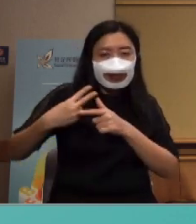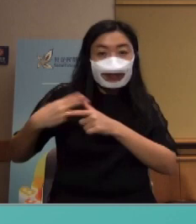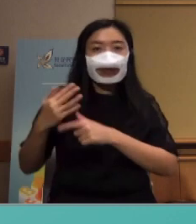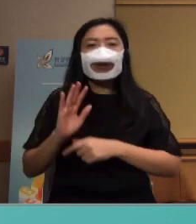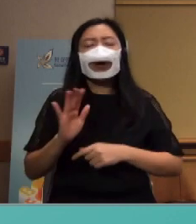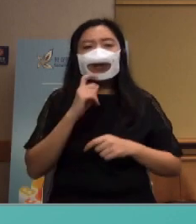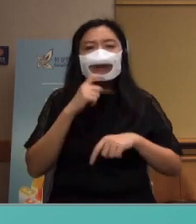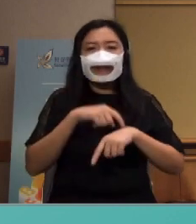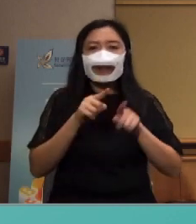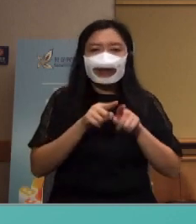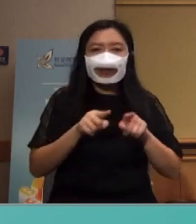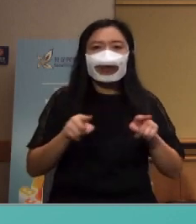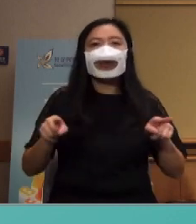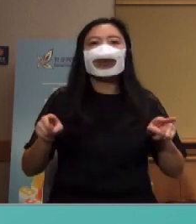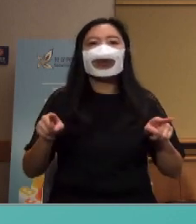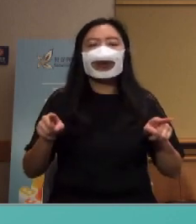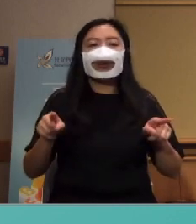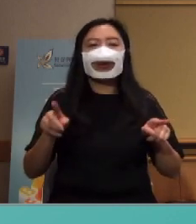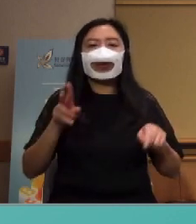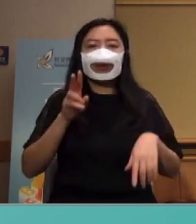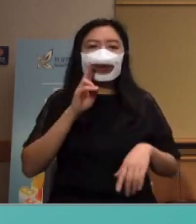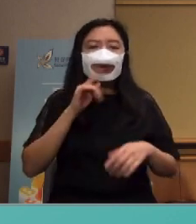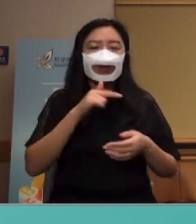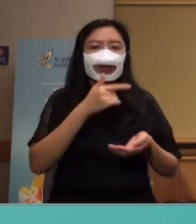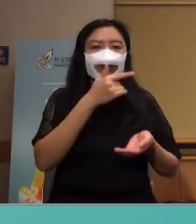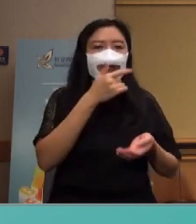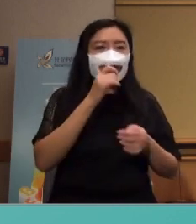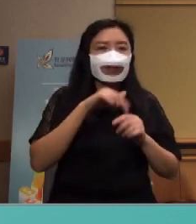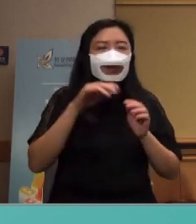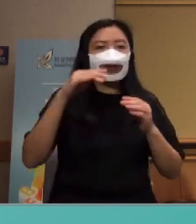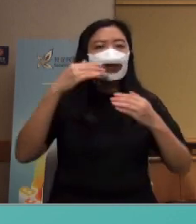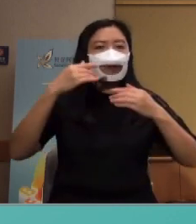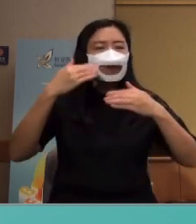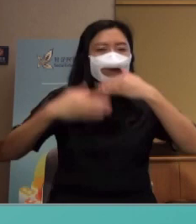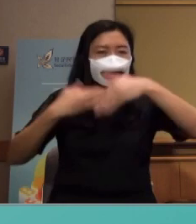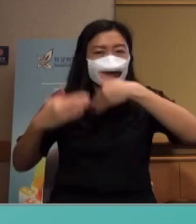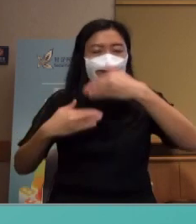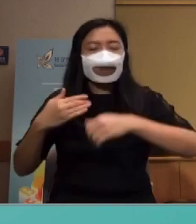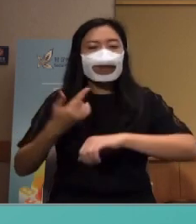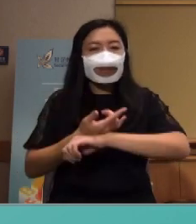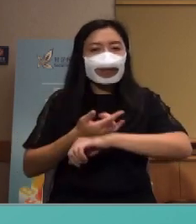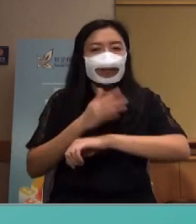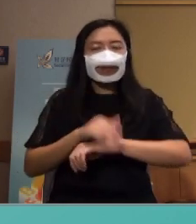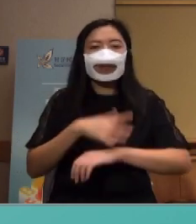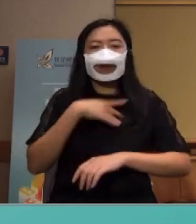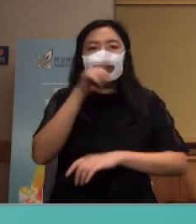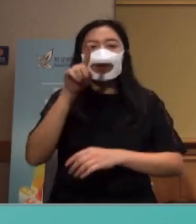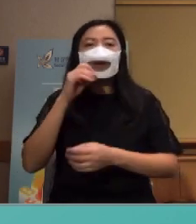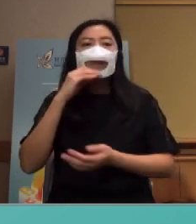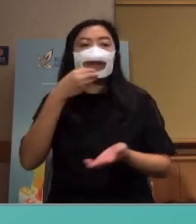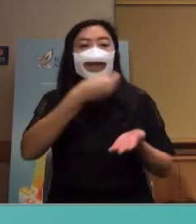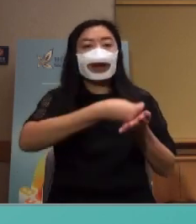And we don't want the buyers to sell our NFT. So that's very strange thinking in